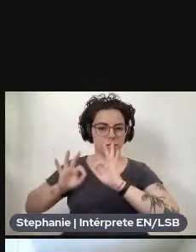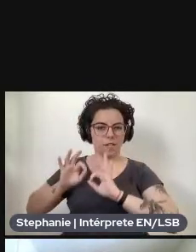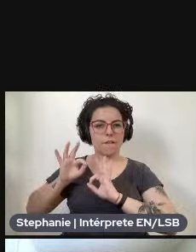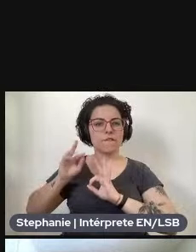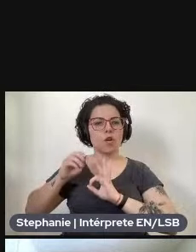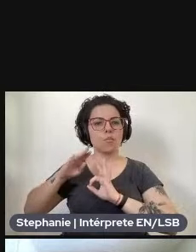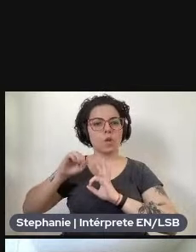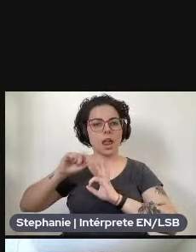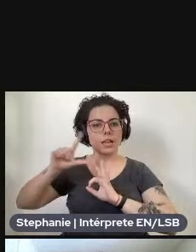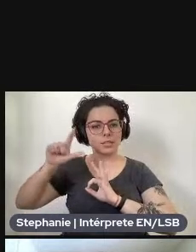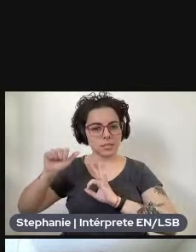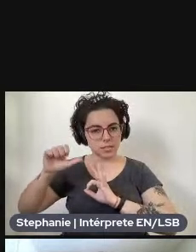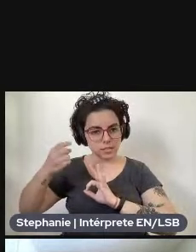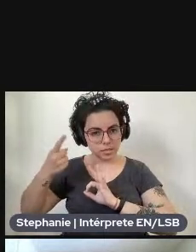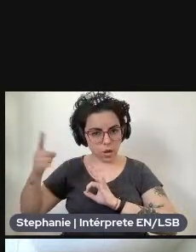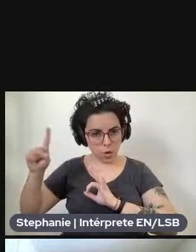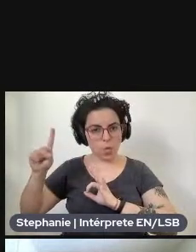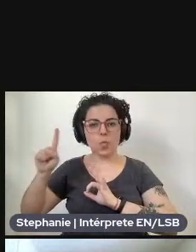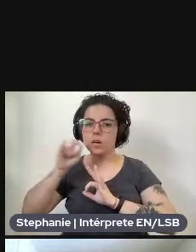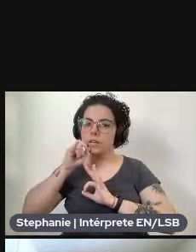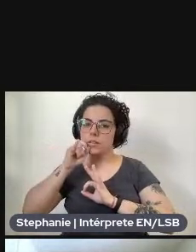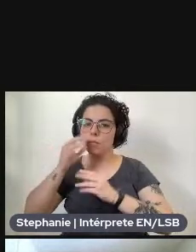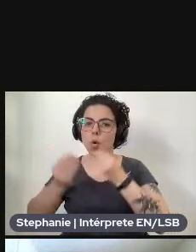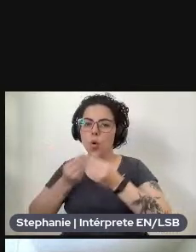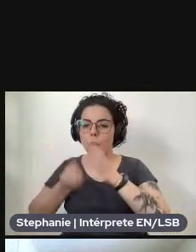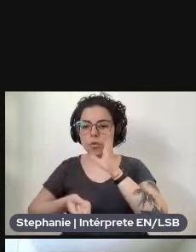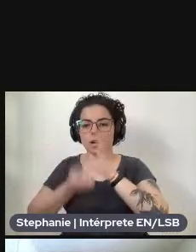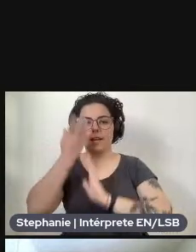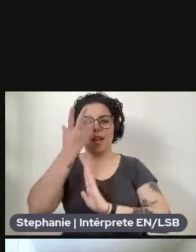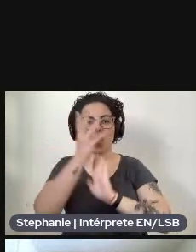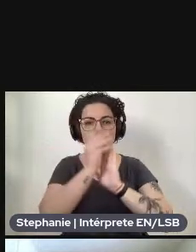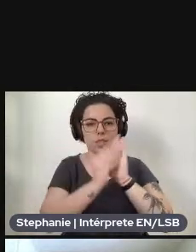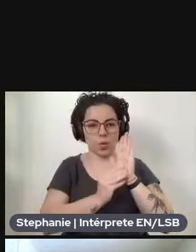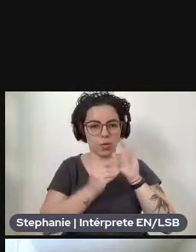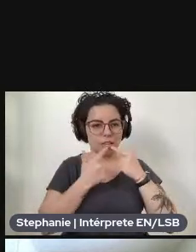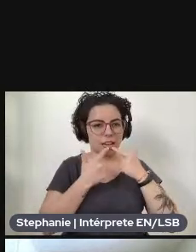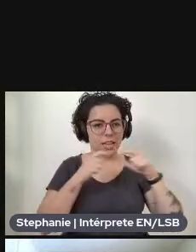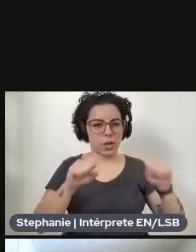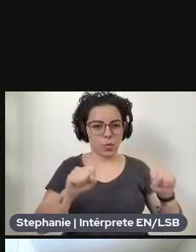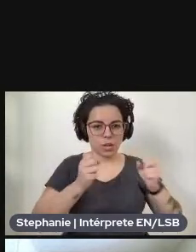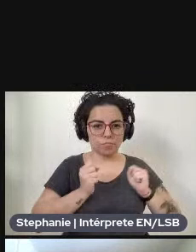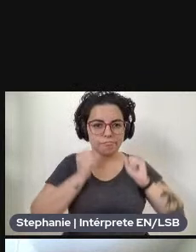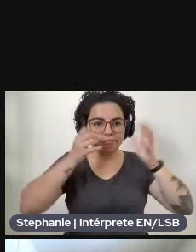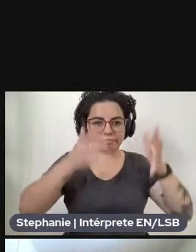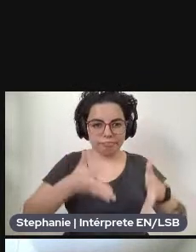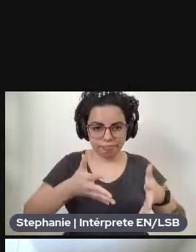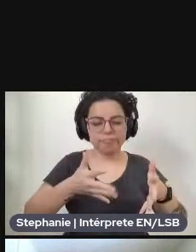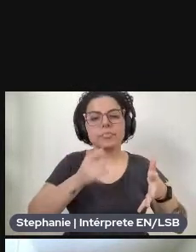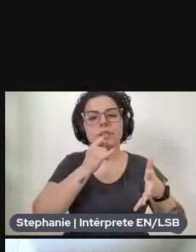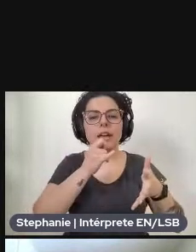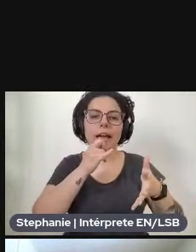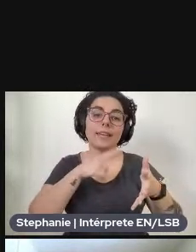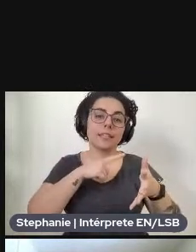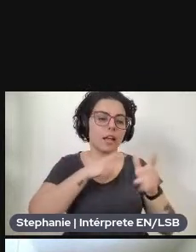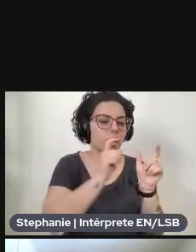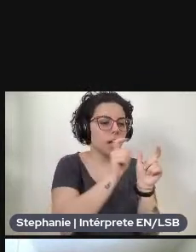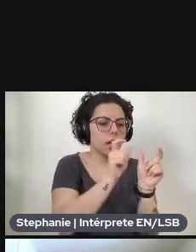That is the creation of linguistic content, which then passes through the